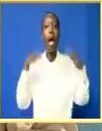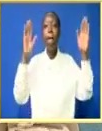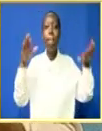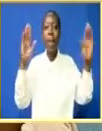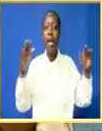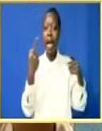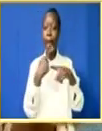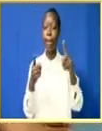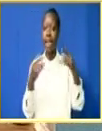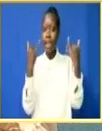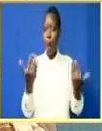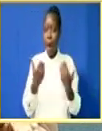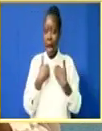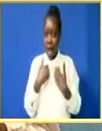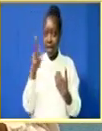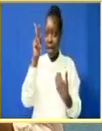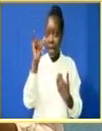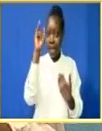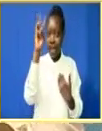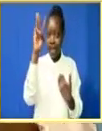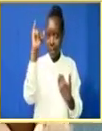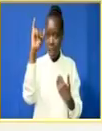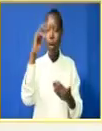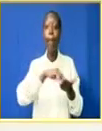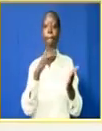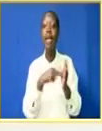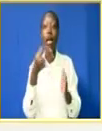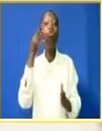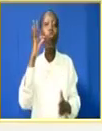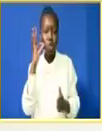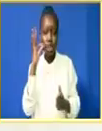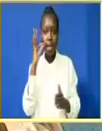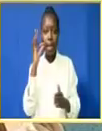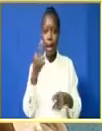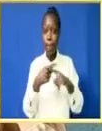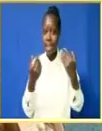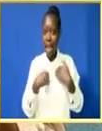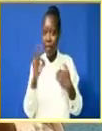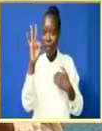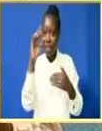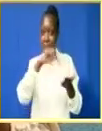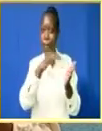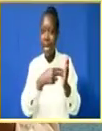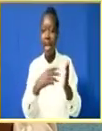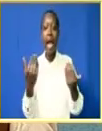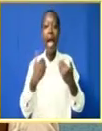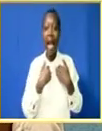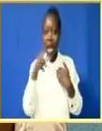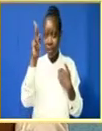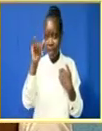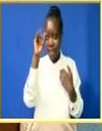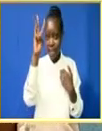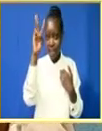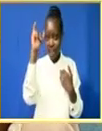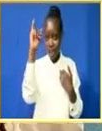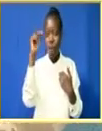know. It just caught me off guard. First of all, we have three types of kiwi. We have the bud, we have the fruit, and then we have the shoe shining polish. So